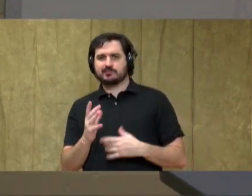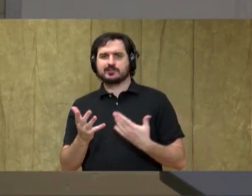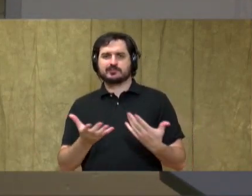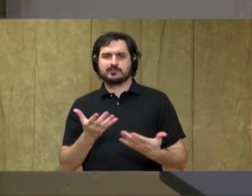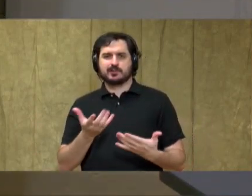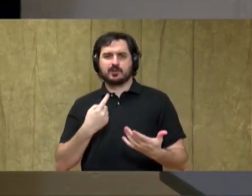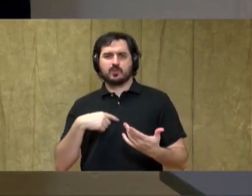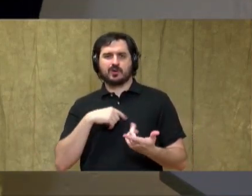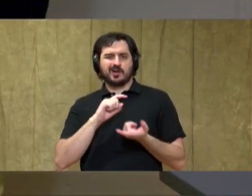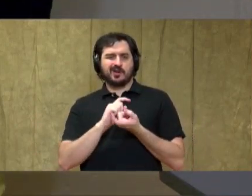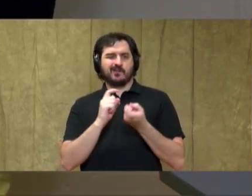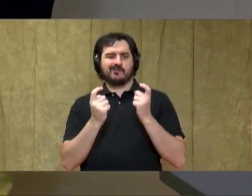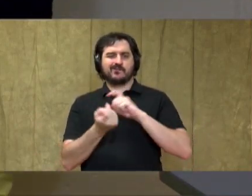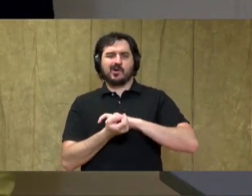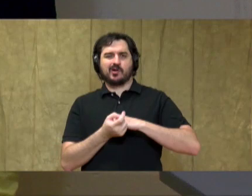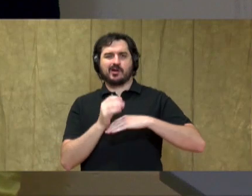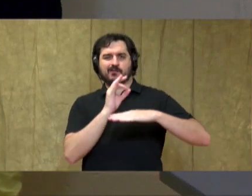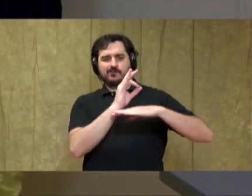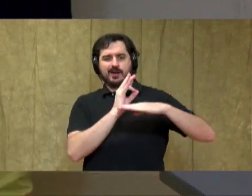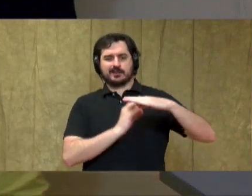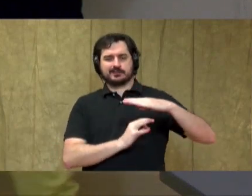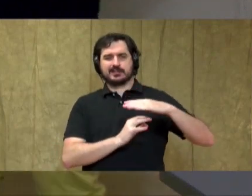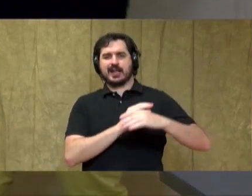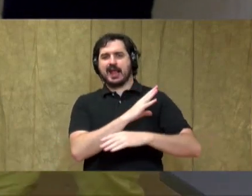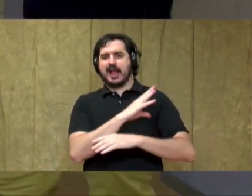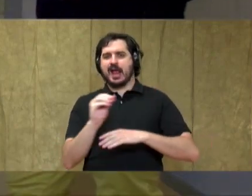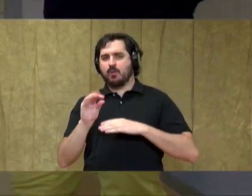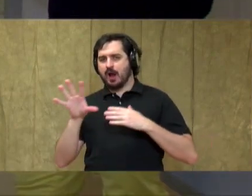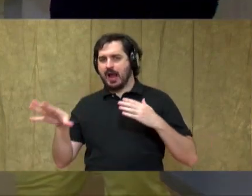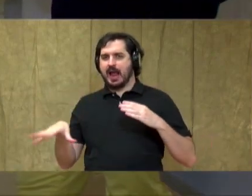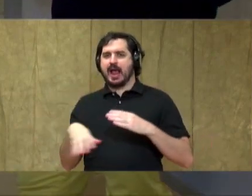fractions and we're adding all together.